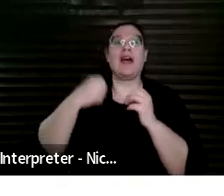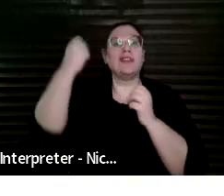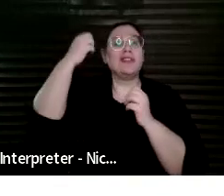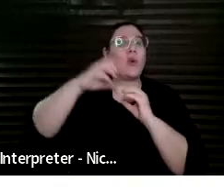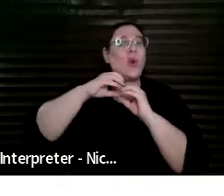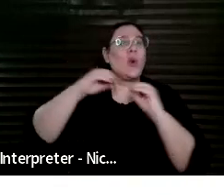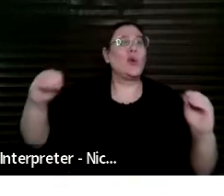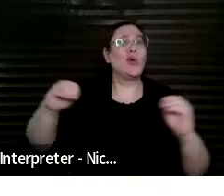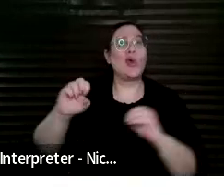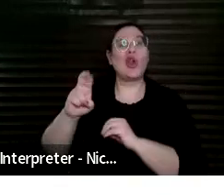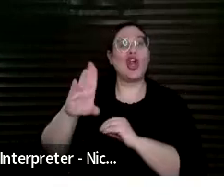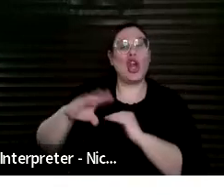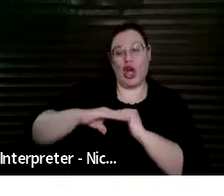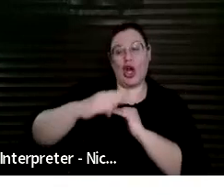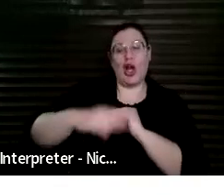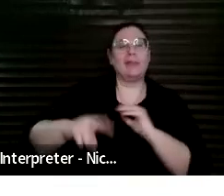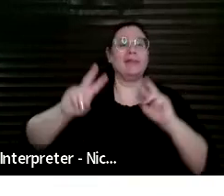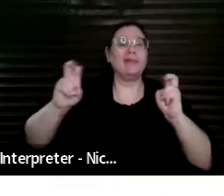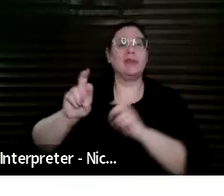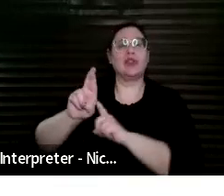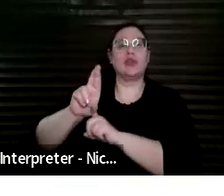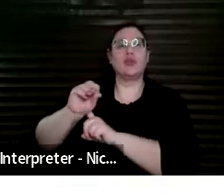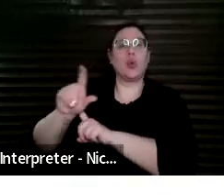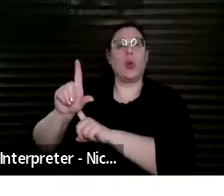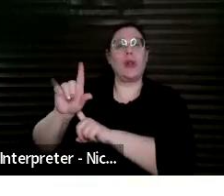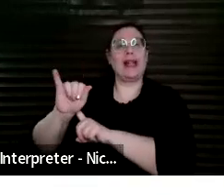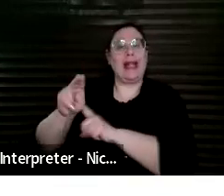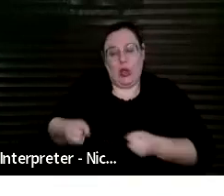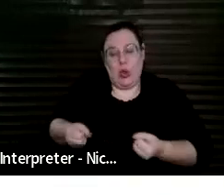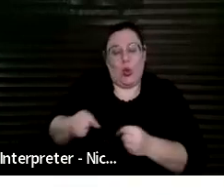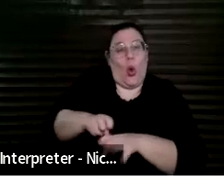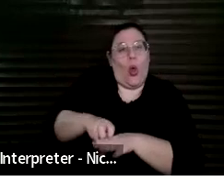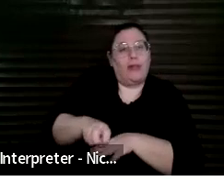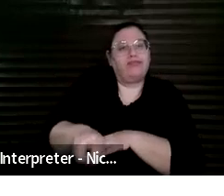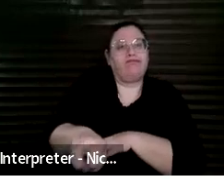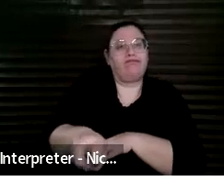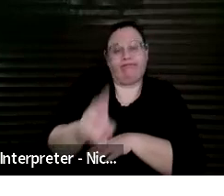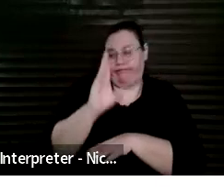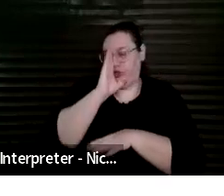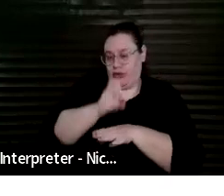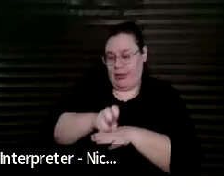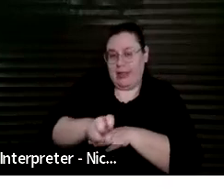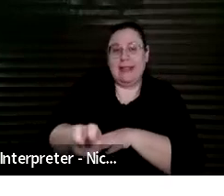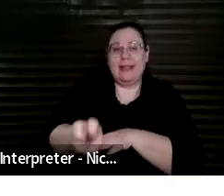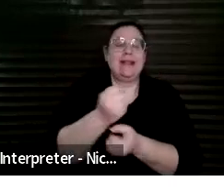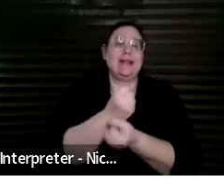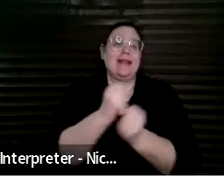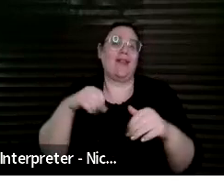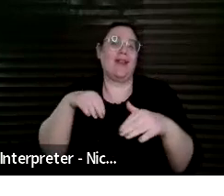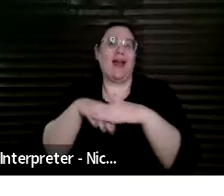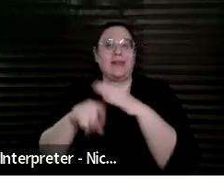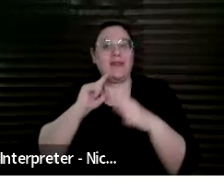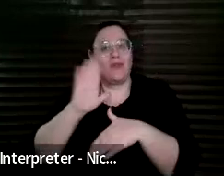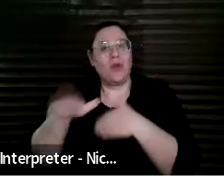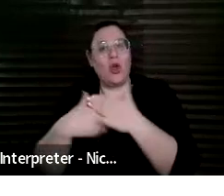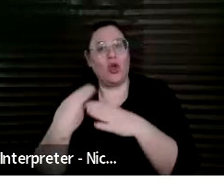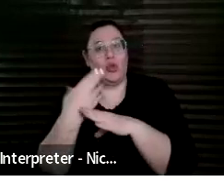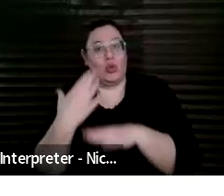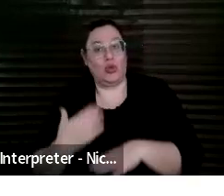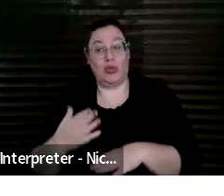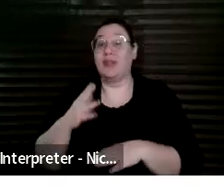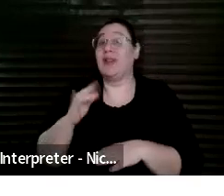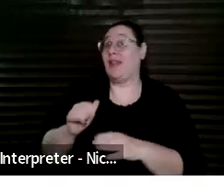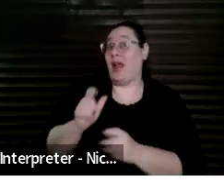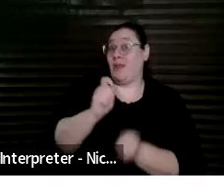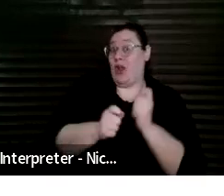also known as a roll-in shower, providing safe access for all users. This modification can